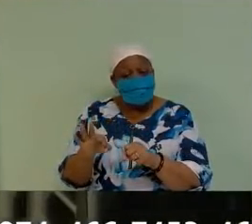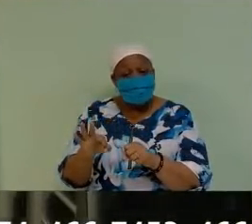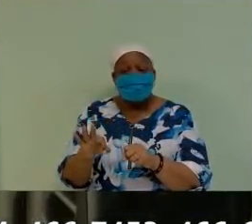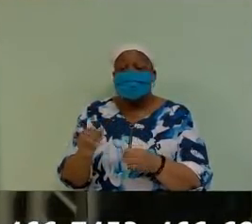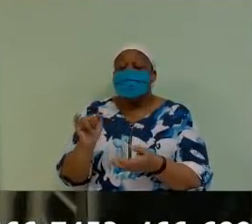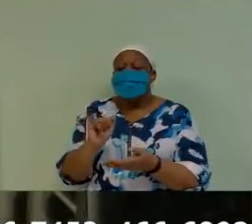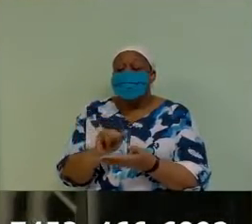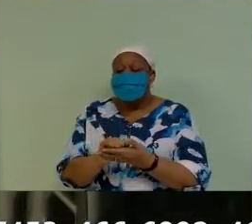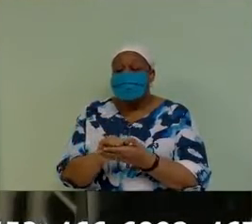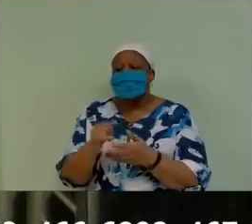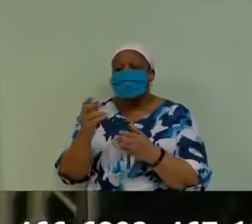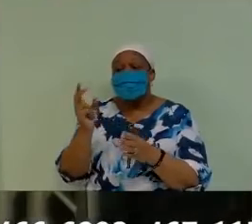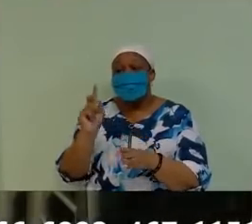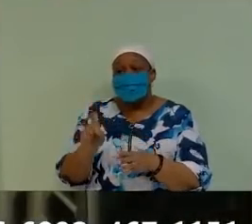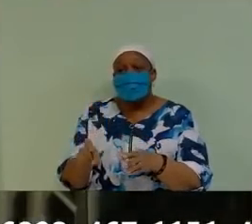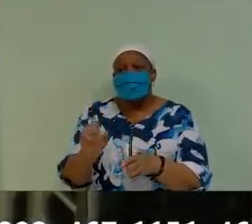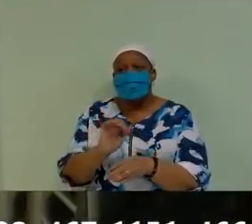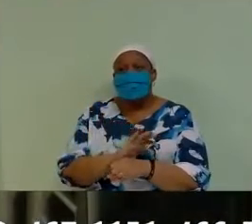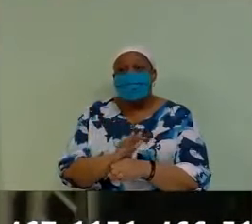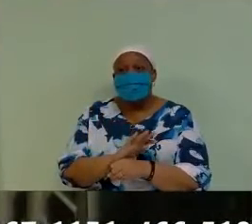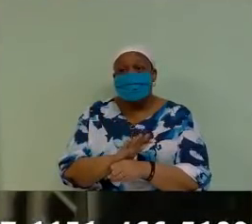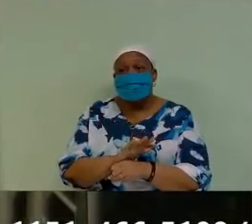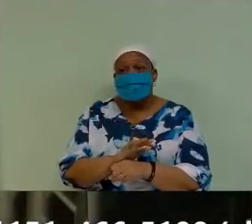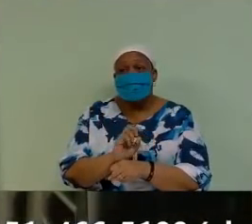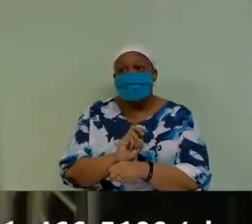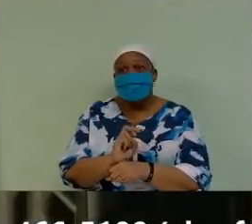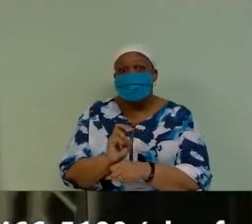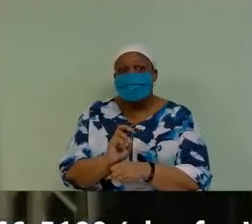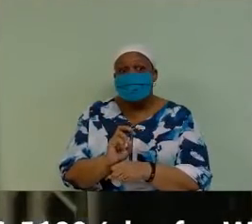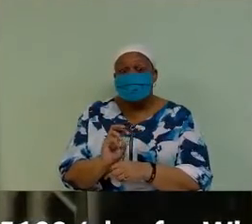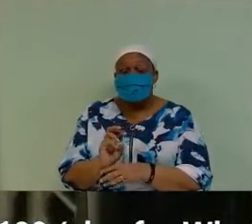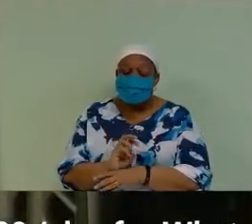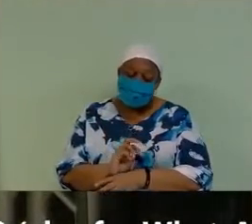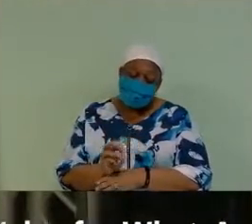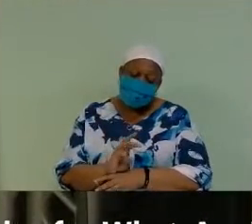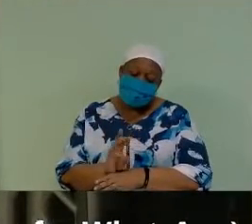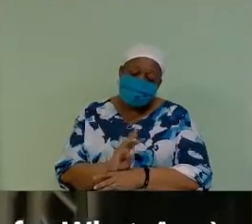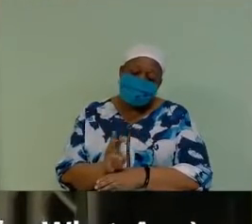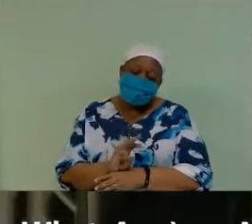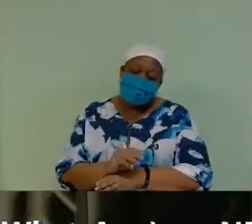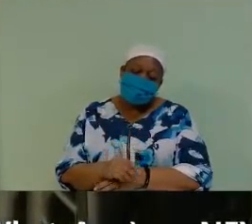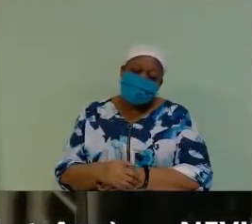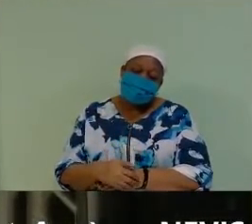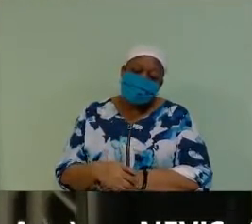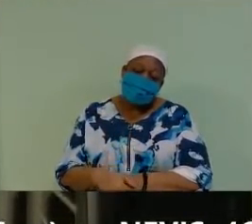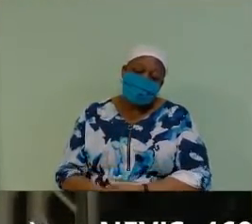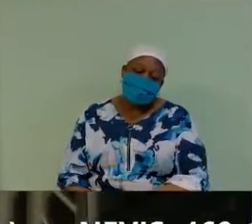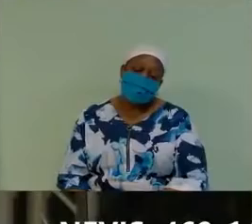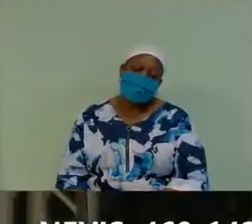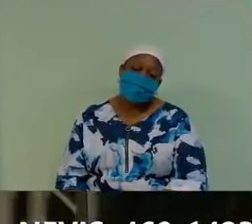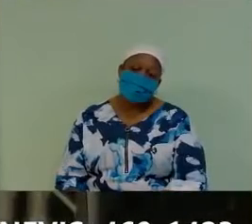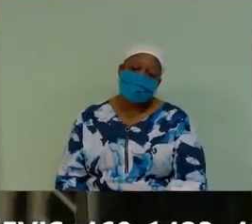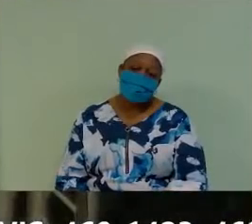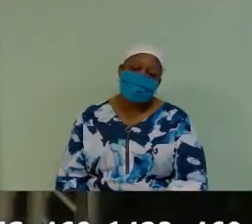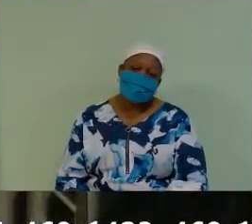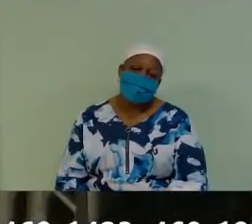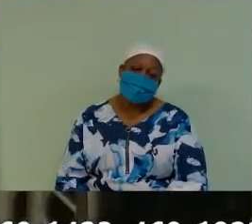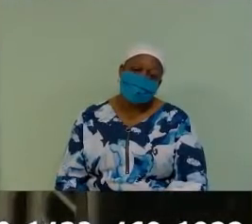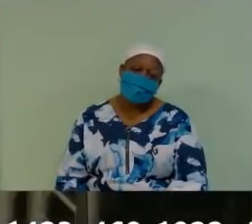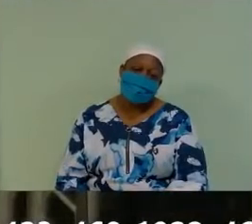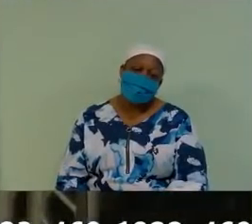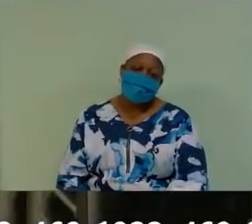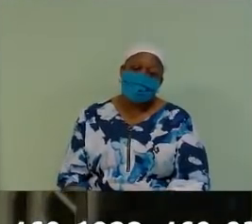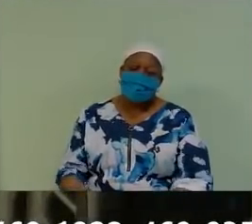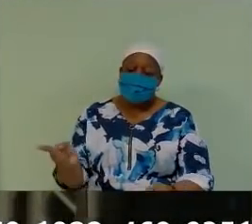general public to wear masks where there is widespread transmission and physical distancing is